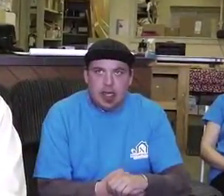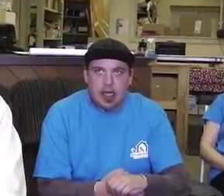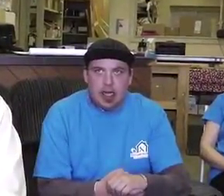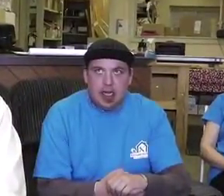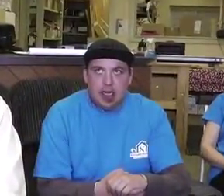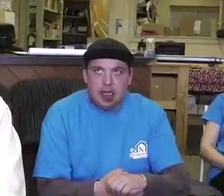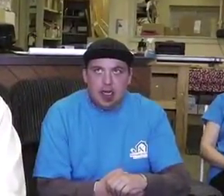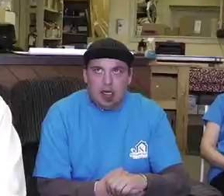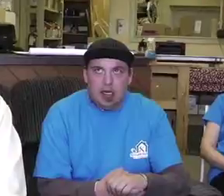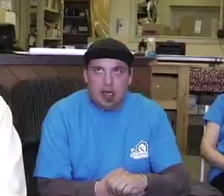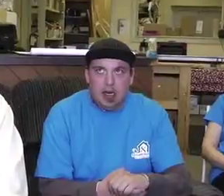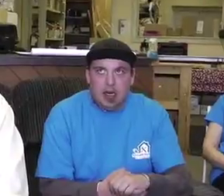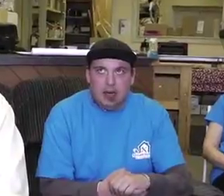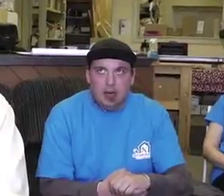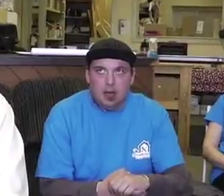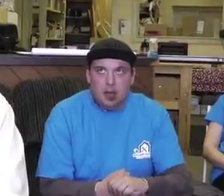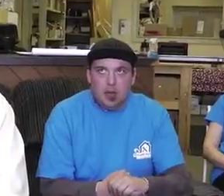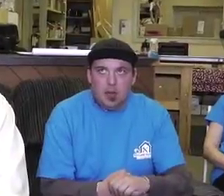worksheets, and